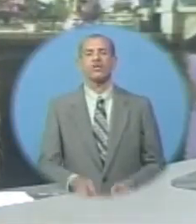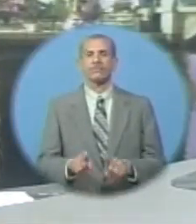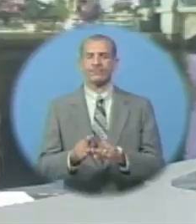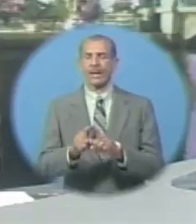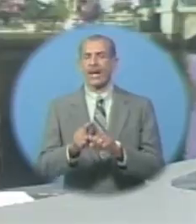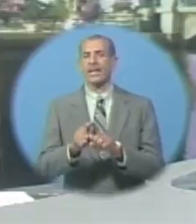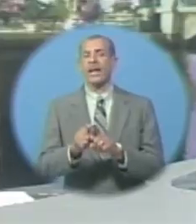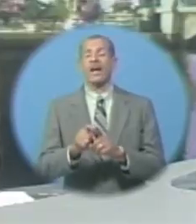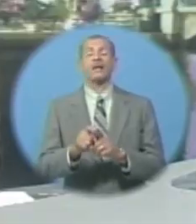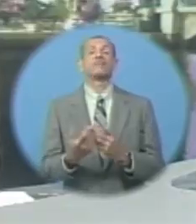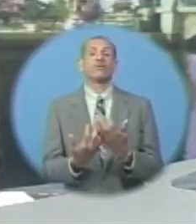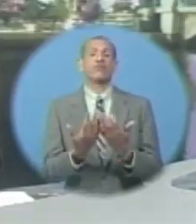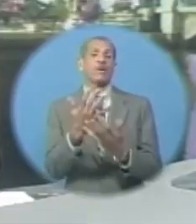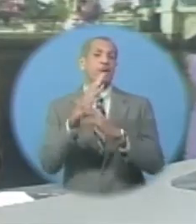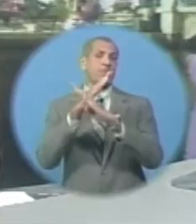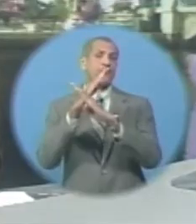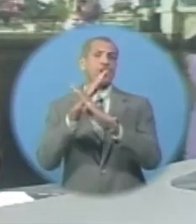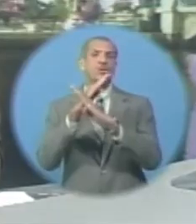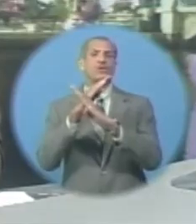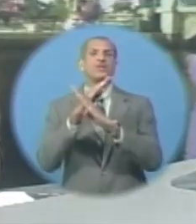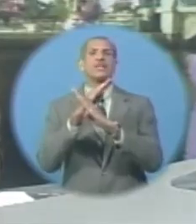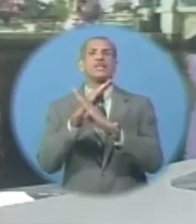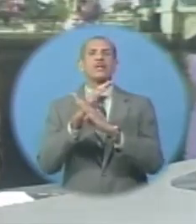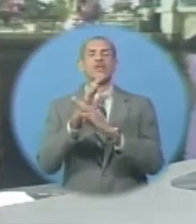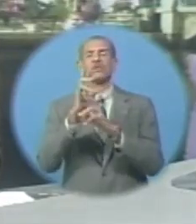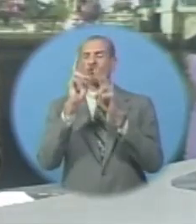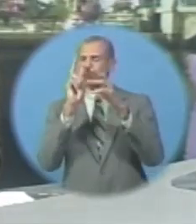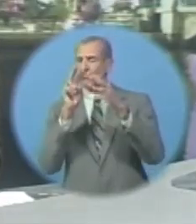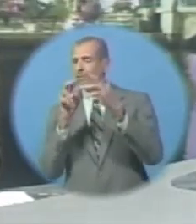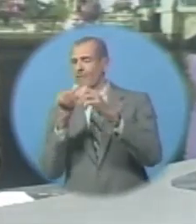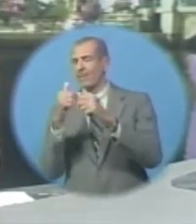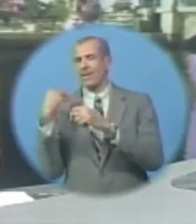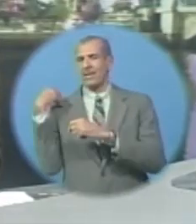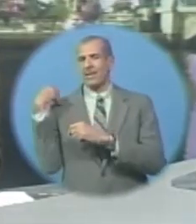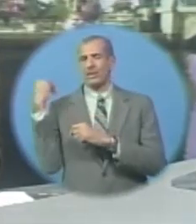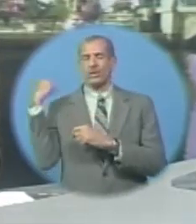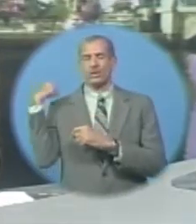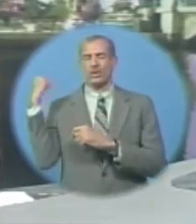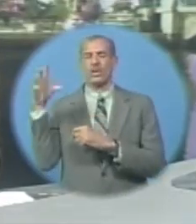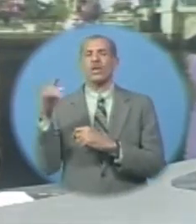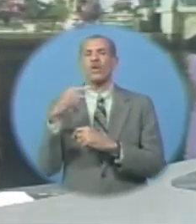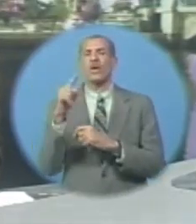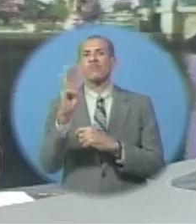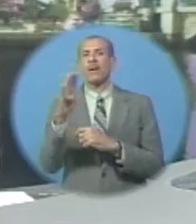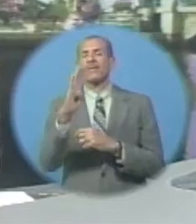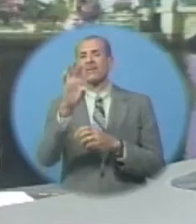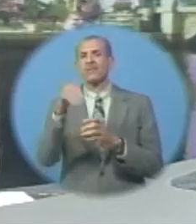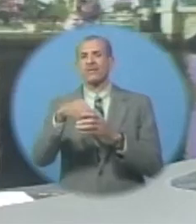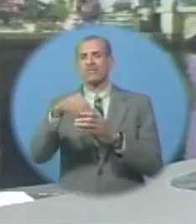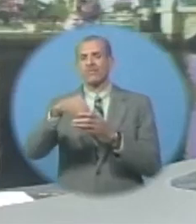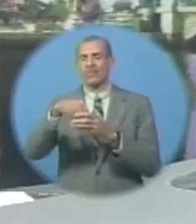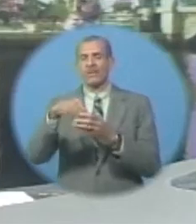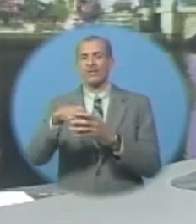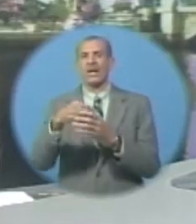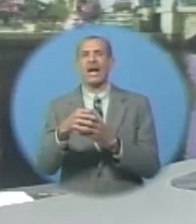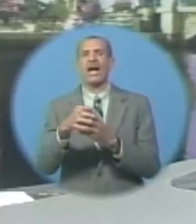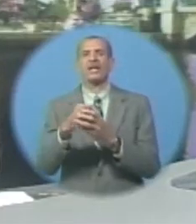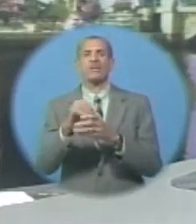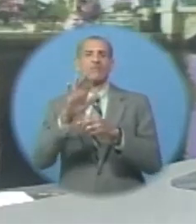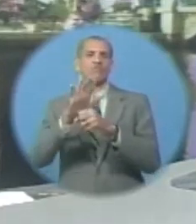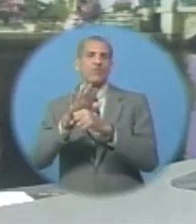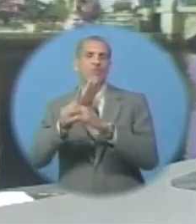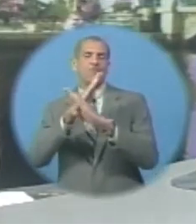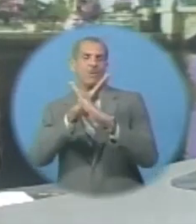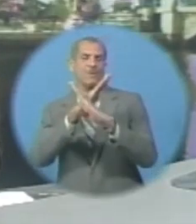Meanwhile, Fire Prevention Supervisor Wayne Vaughn wants Barbadians to invest in the necessary equipment in fire suppression and